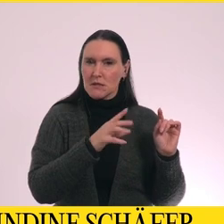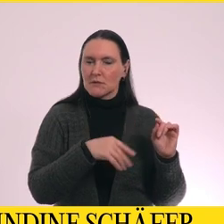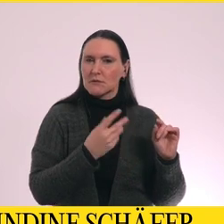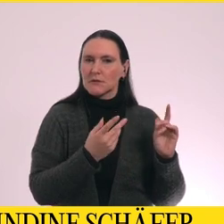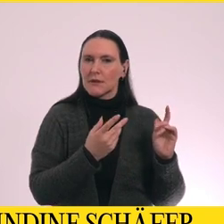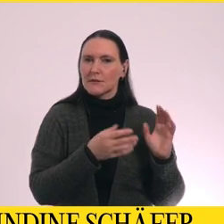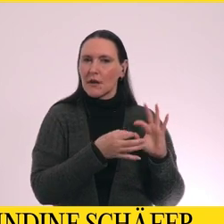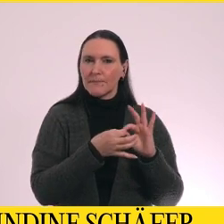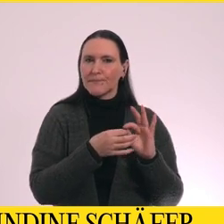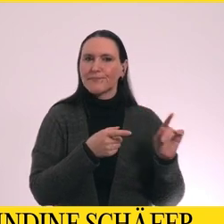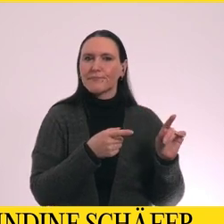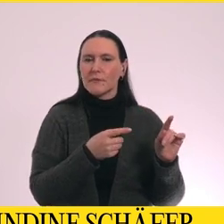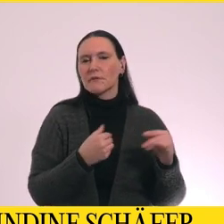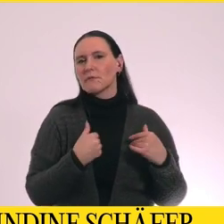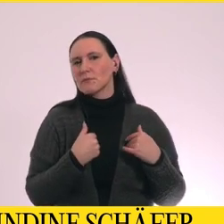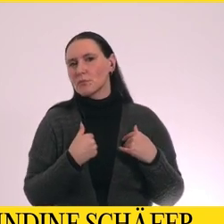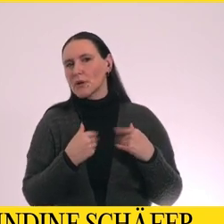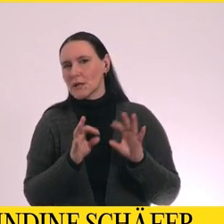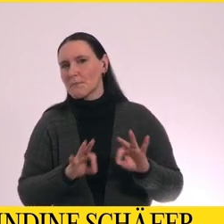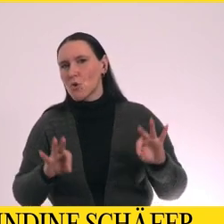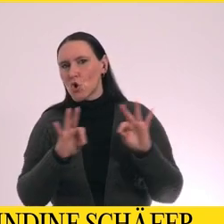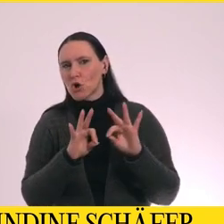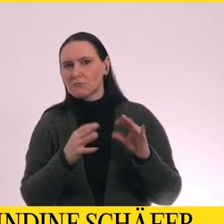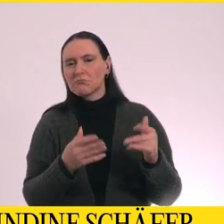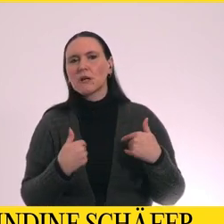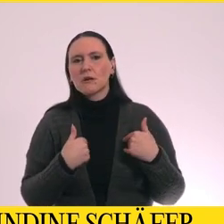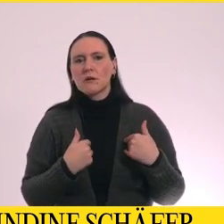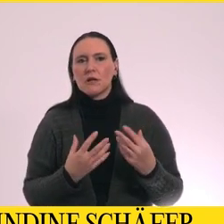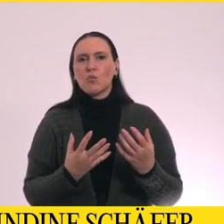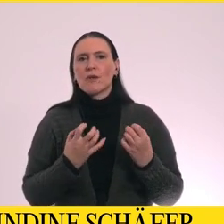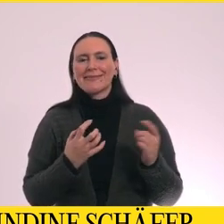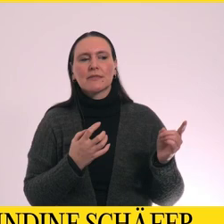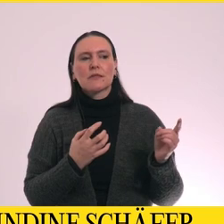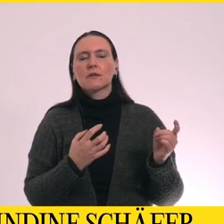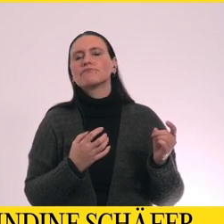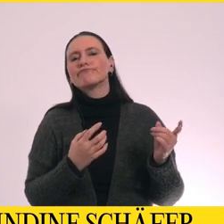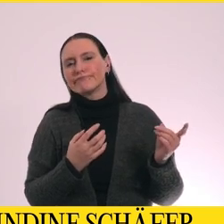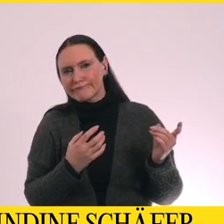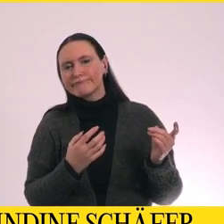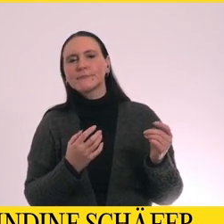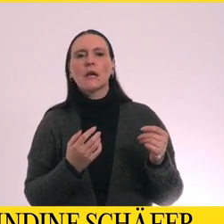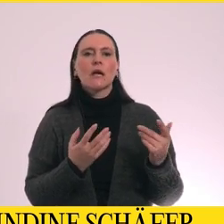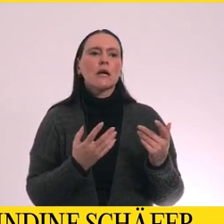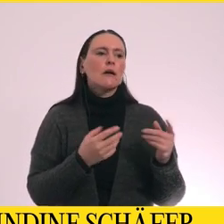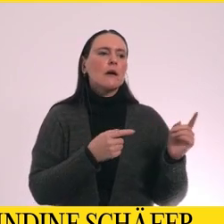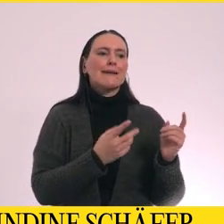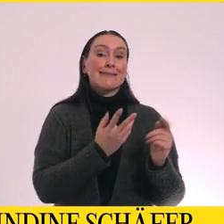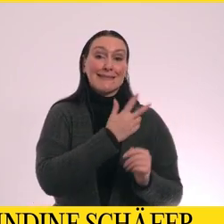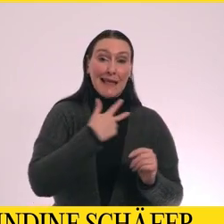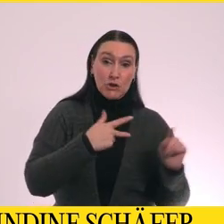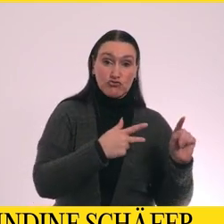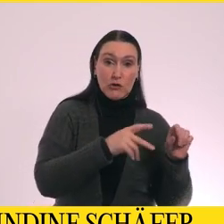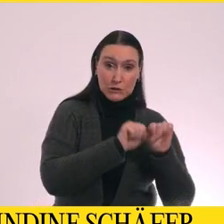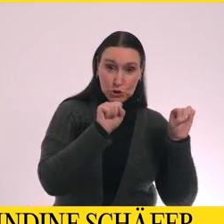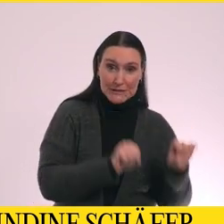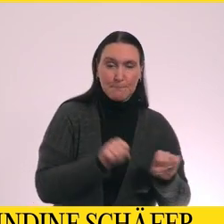between the German and the Danish asylum model, and highlight that we are living in this